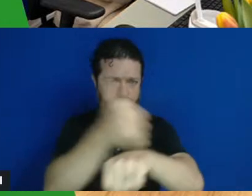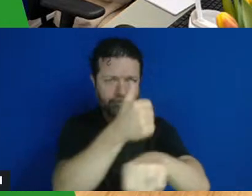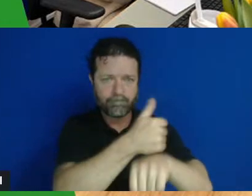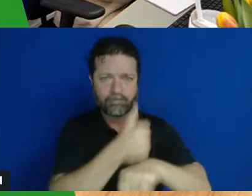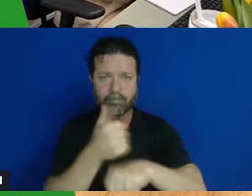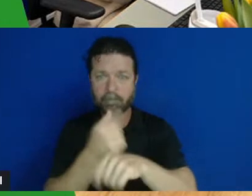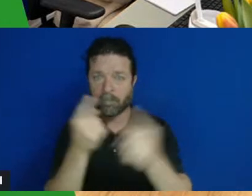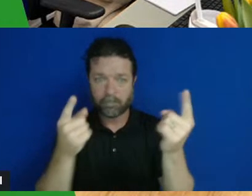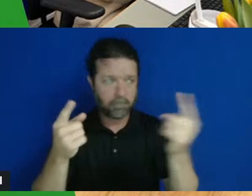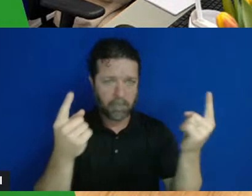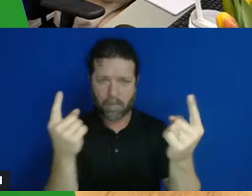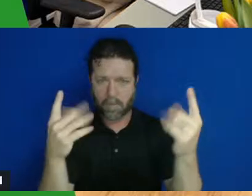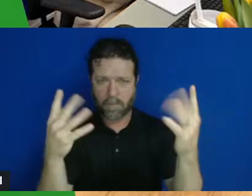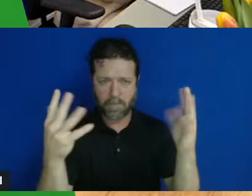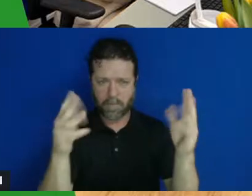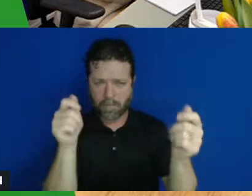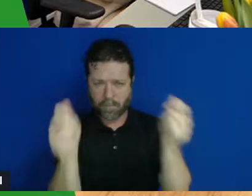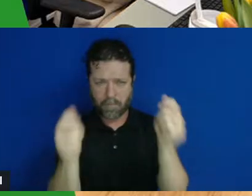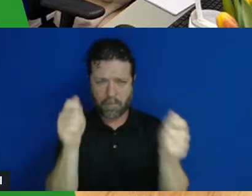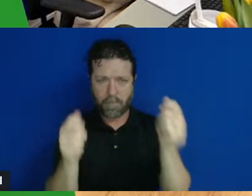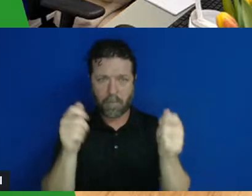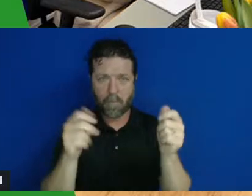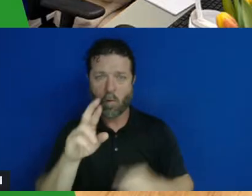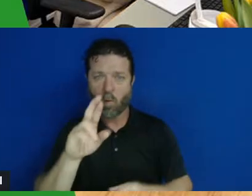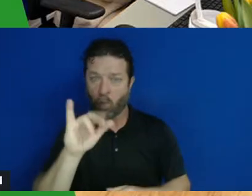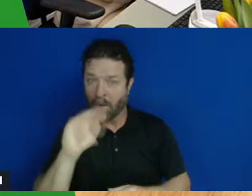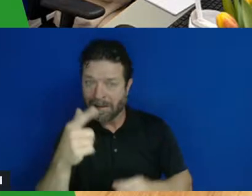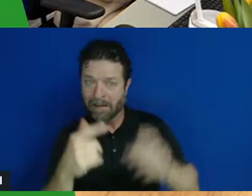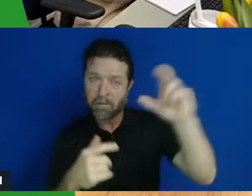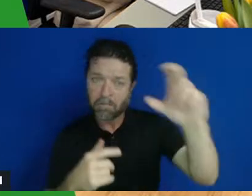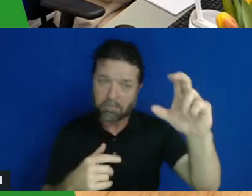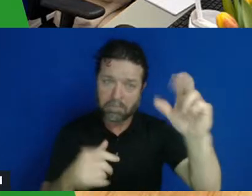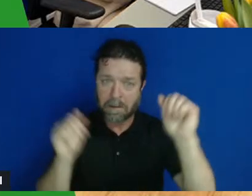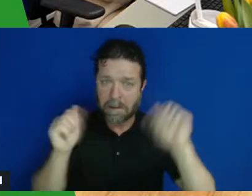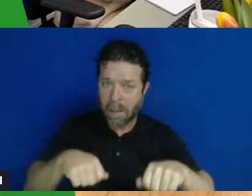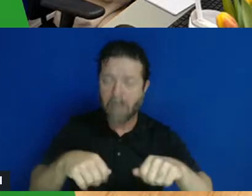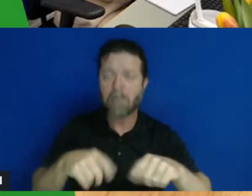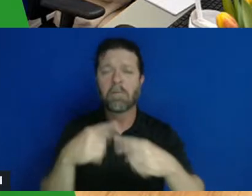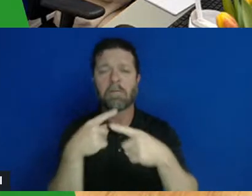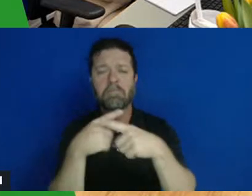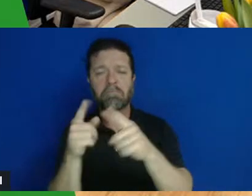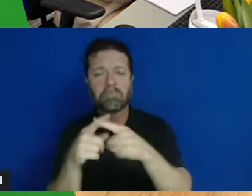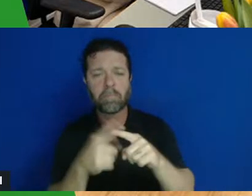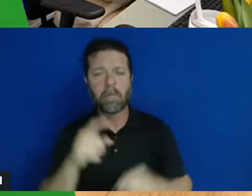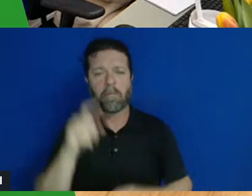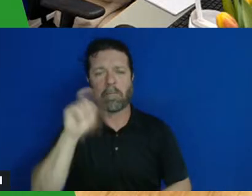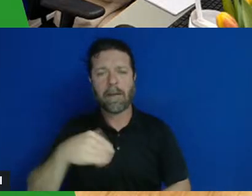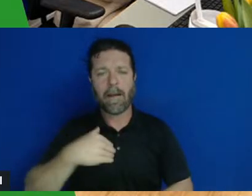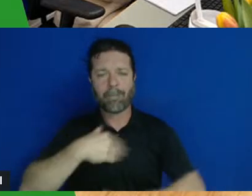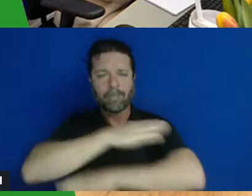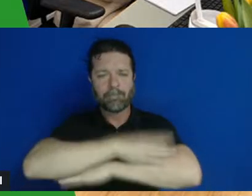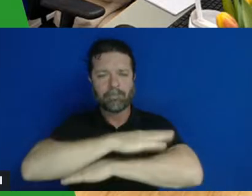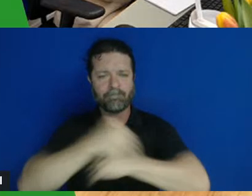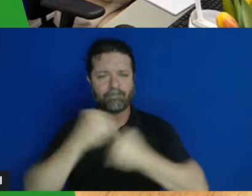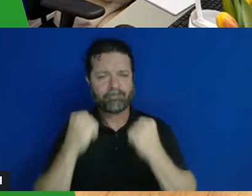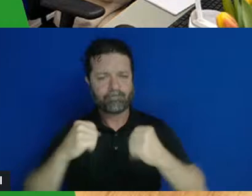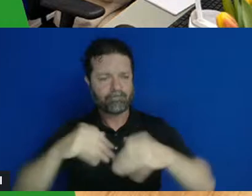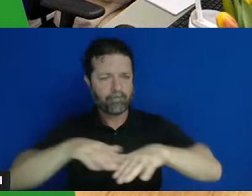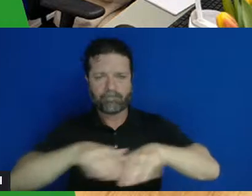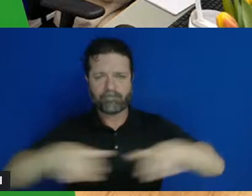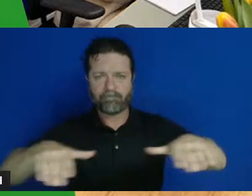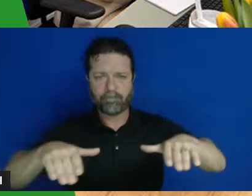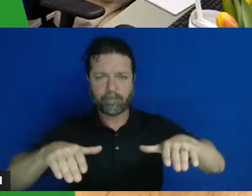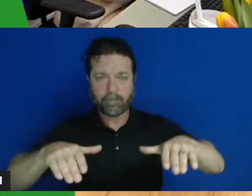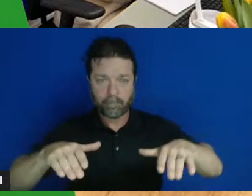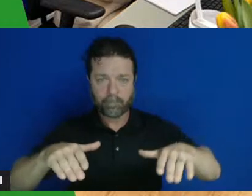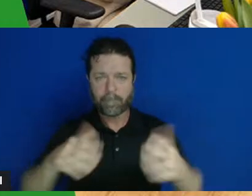light. You do also have to have a sturdy desk that will fit all of your equipment because you will